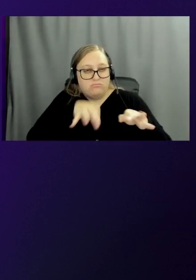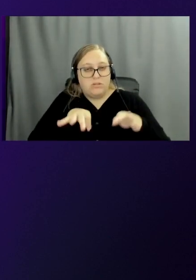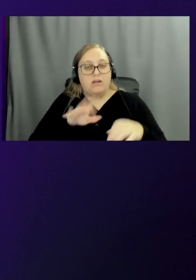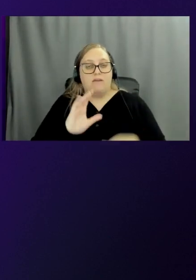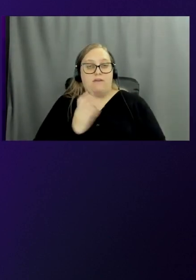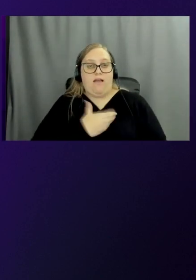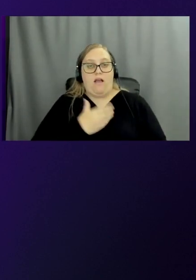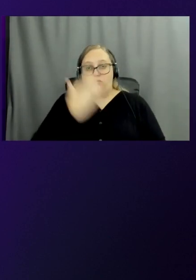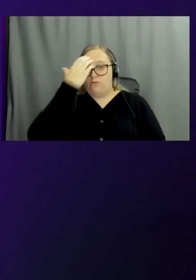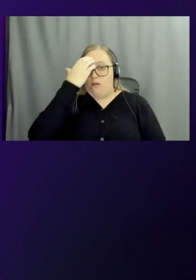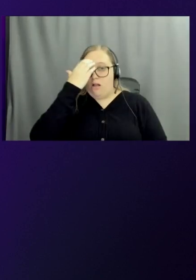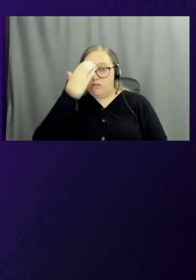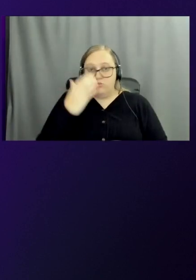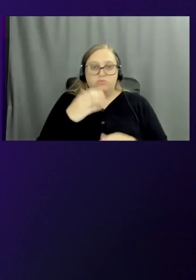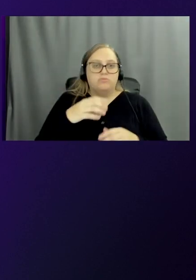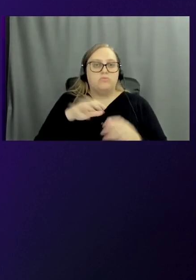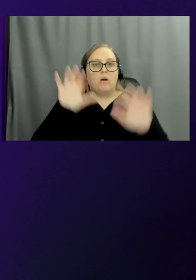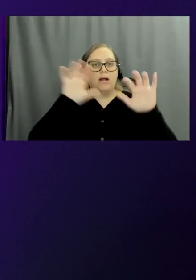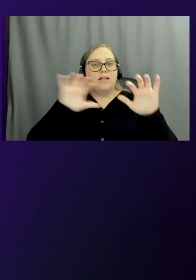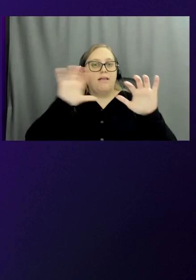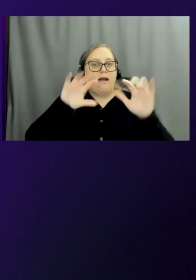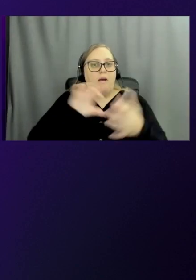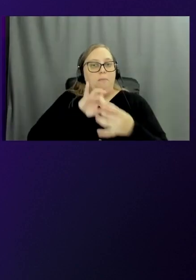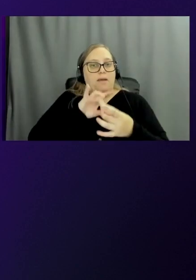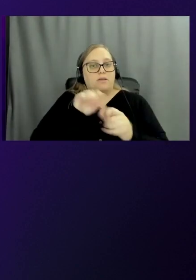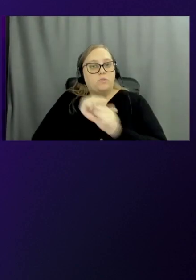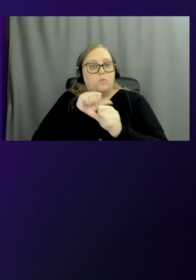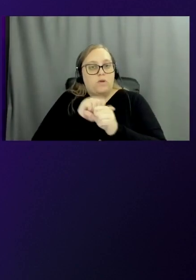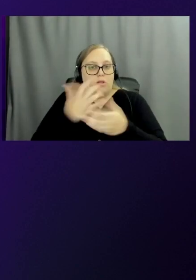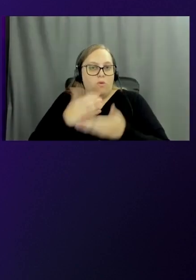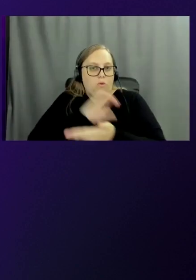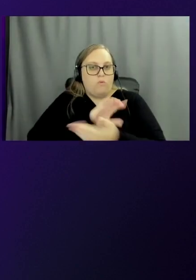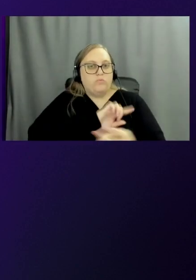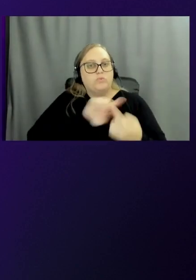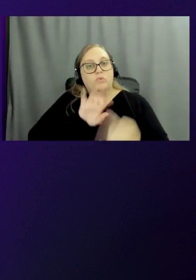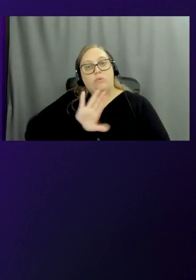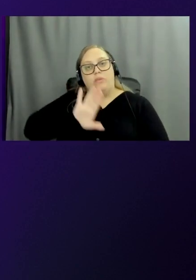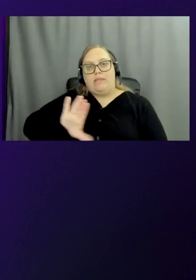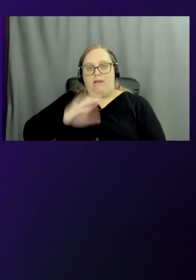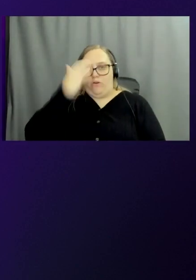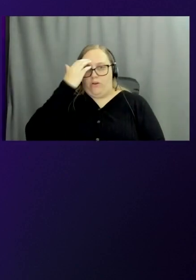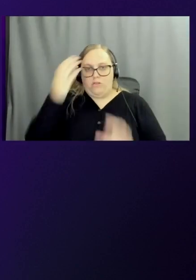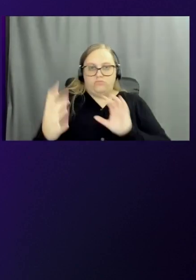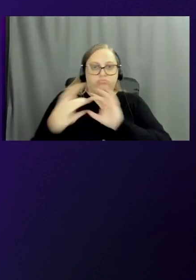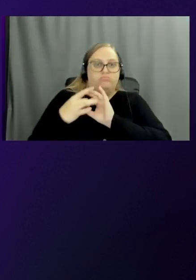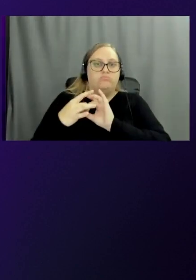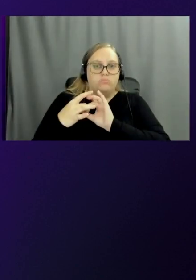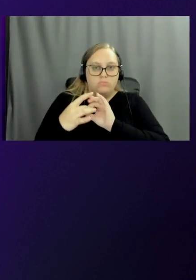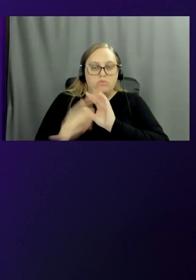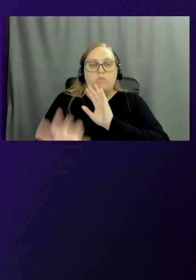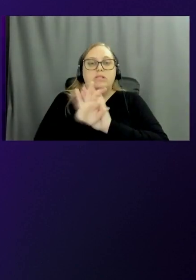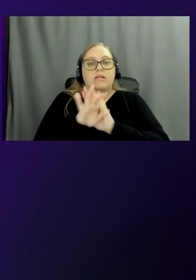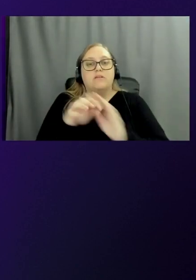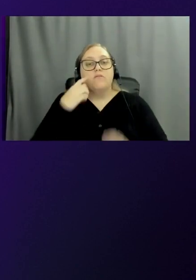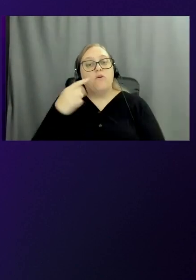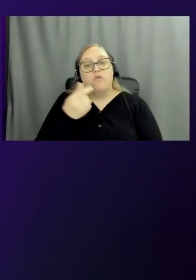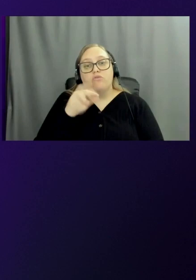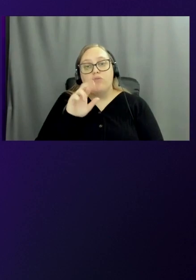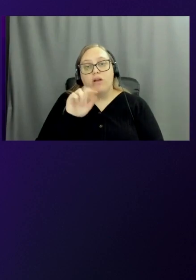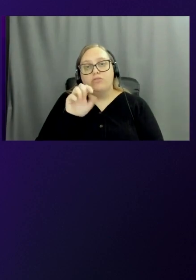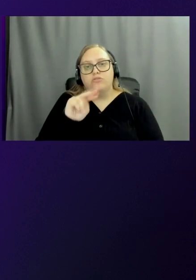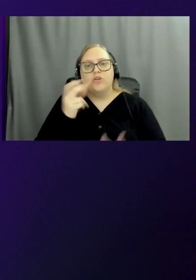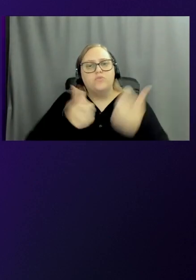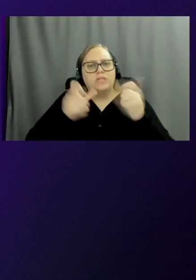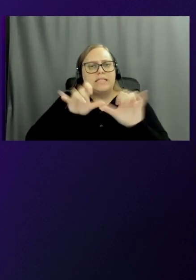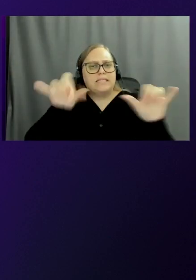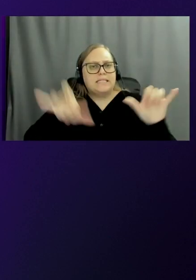cloud-based workloads to their knowledge. And we select a core we're going to use for Graviton, and we consider what system we're going to build around